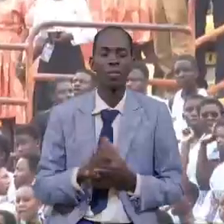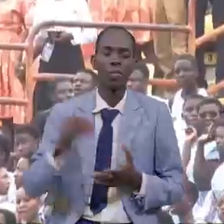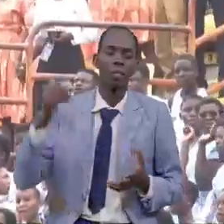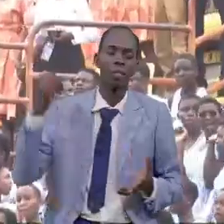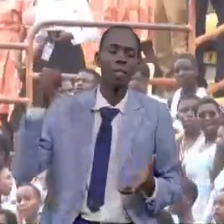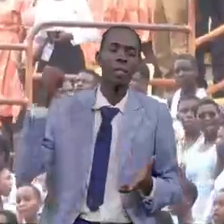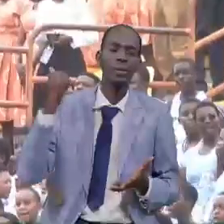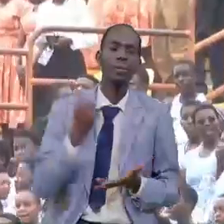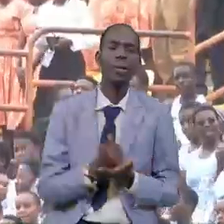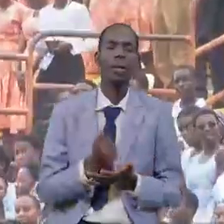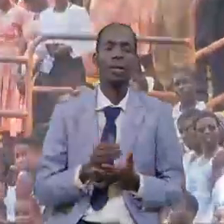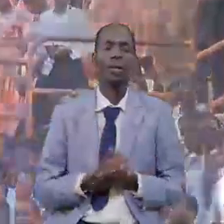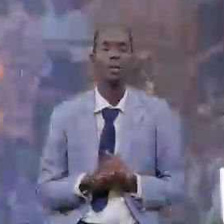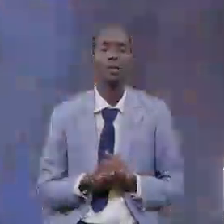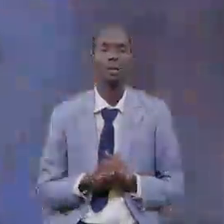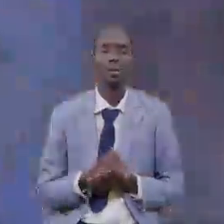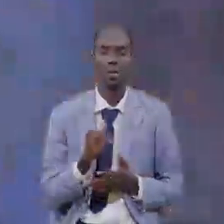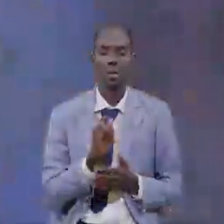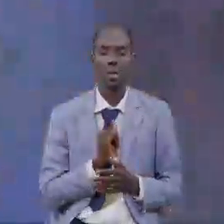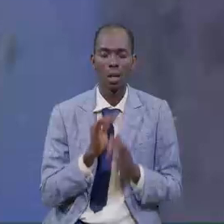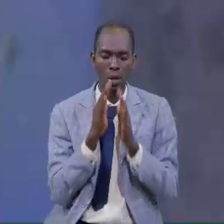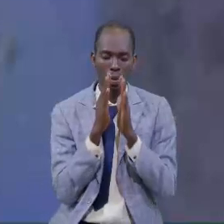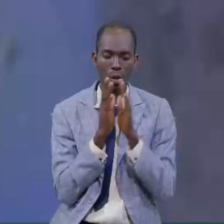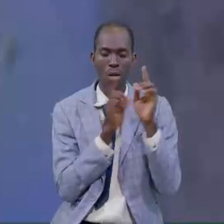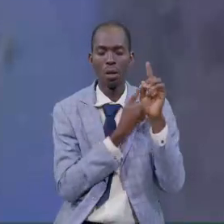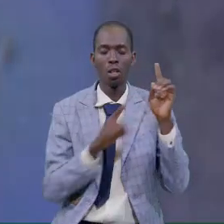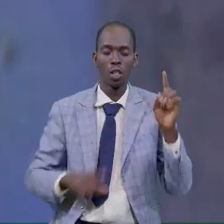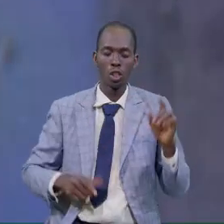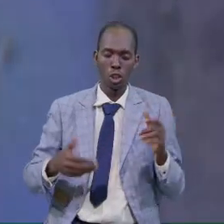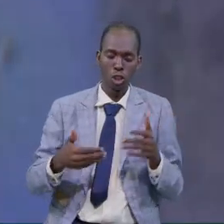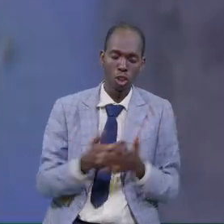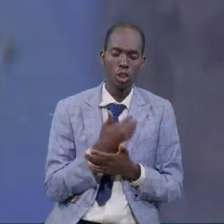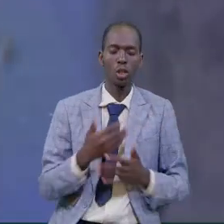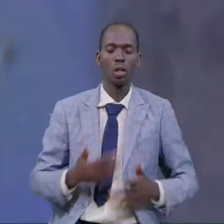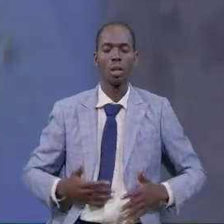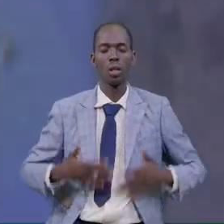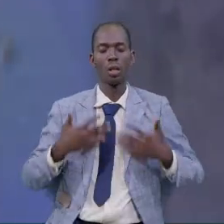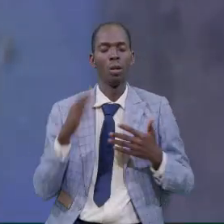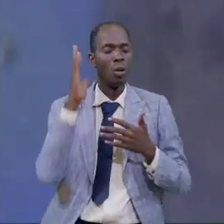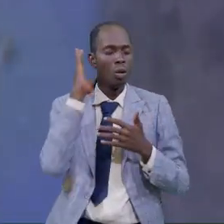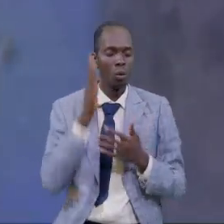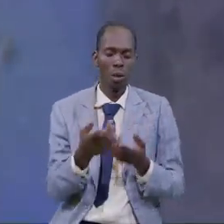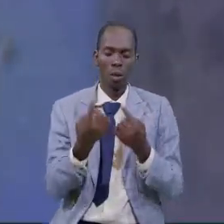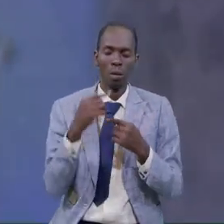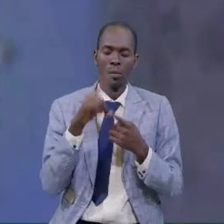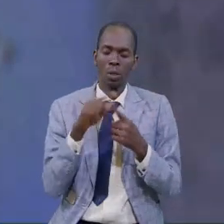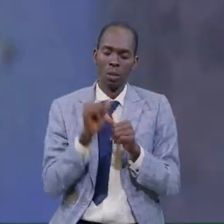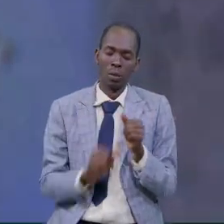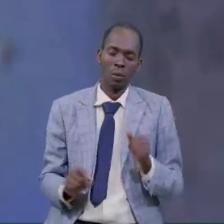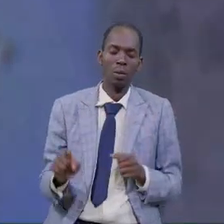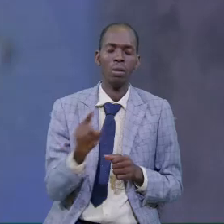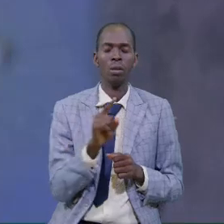Amen. And I pray, Lord, new life will come to everyone. A good